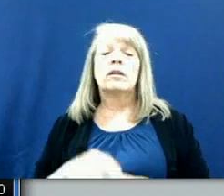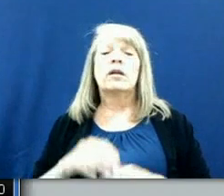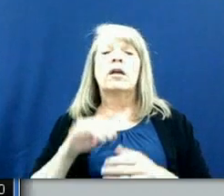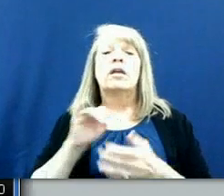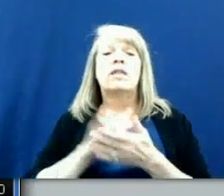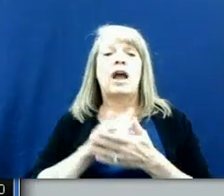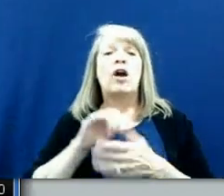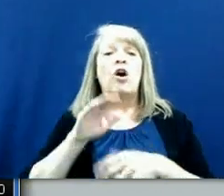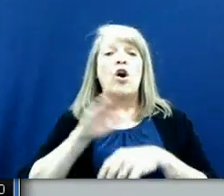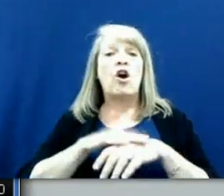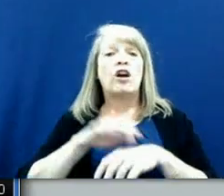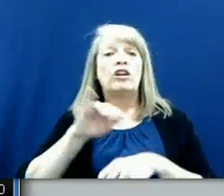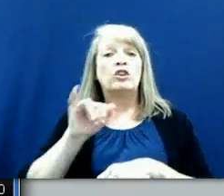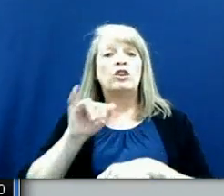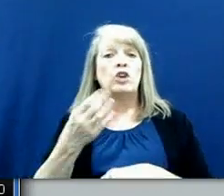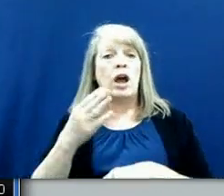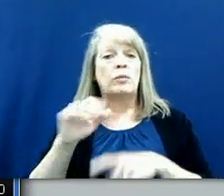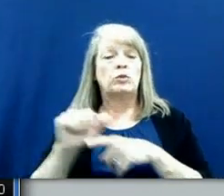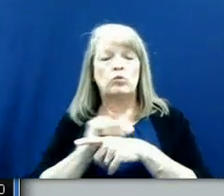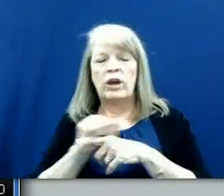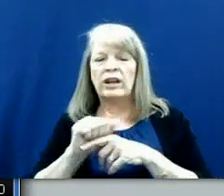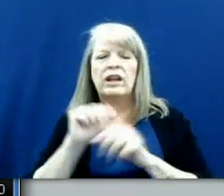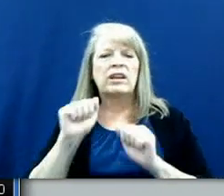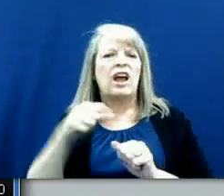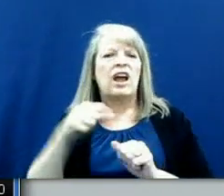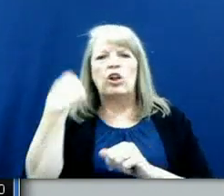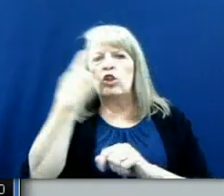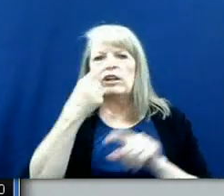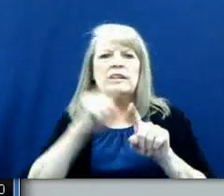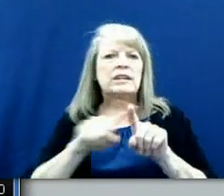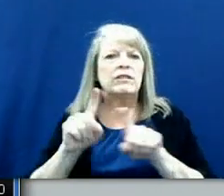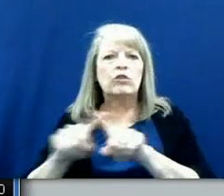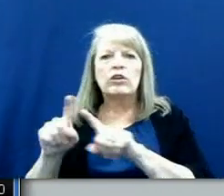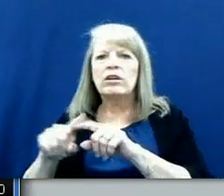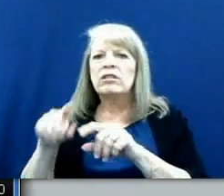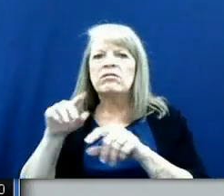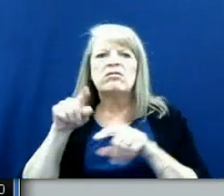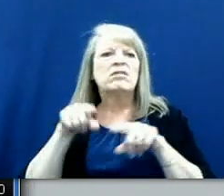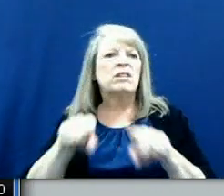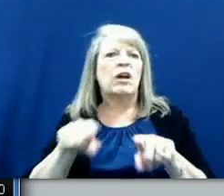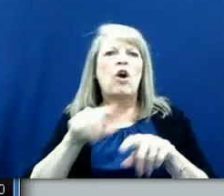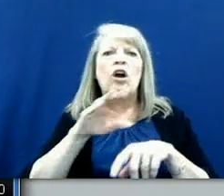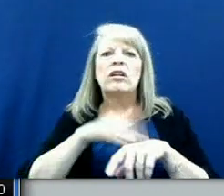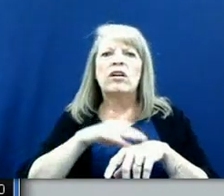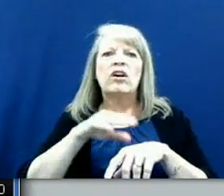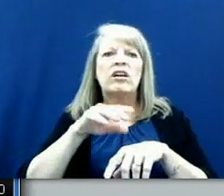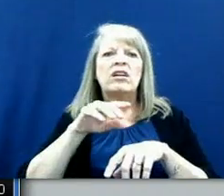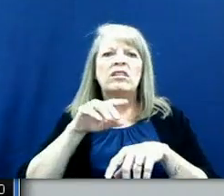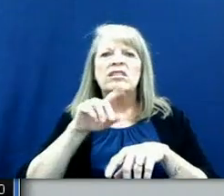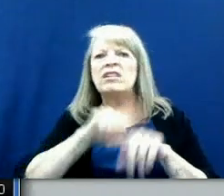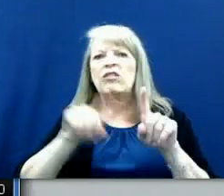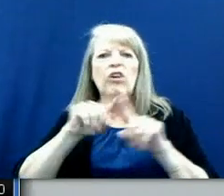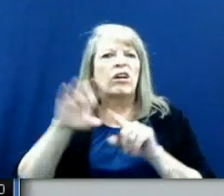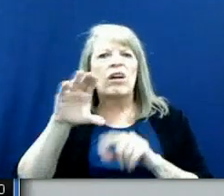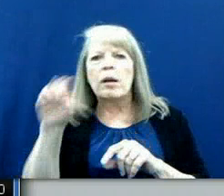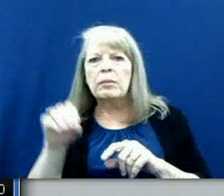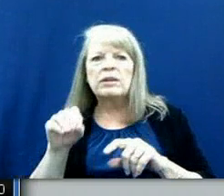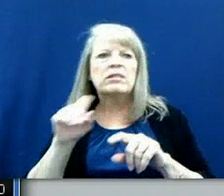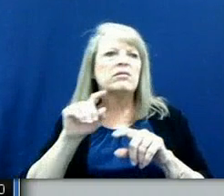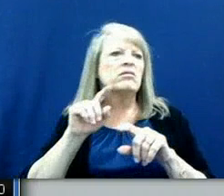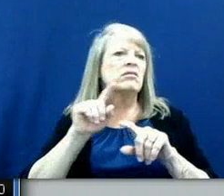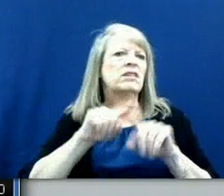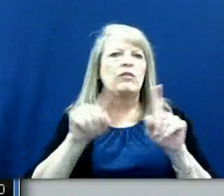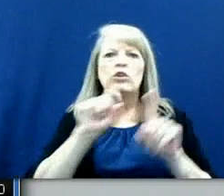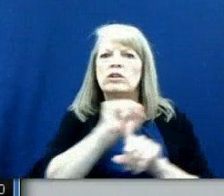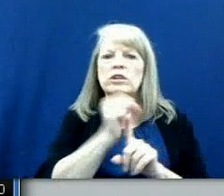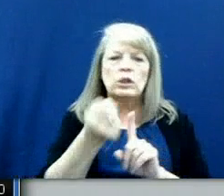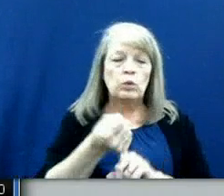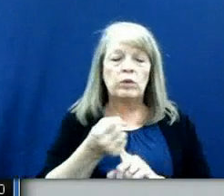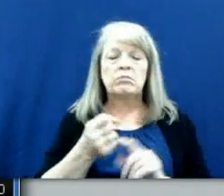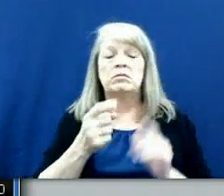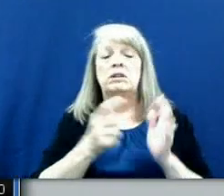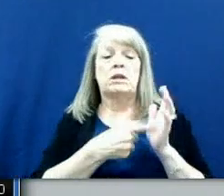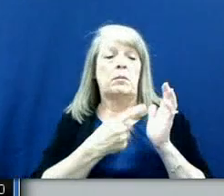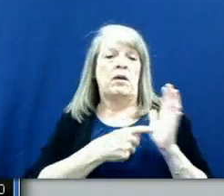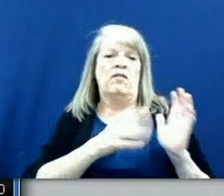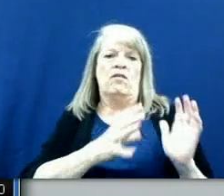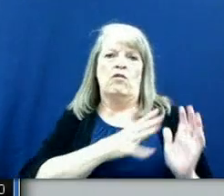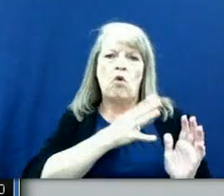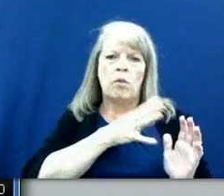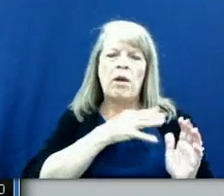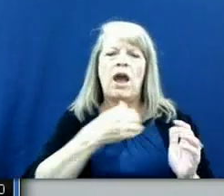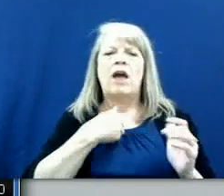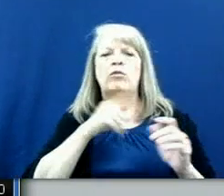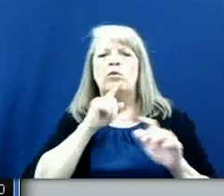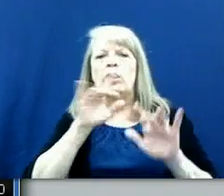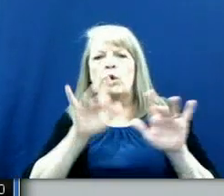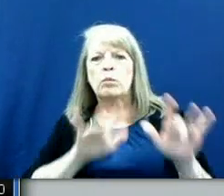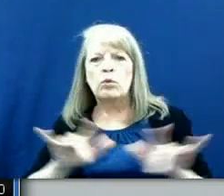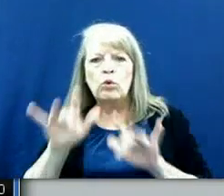On-the-job training can take several forms at different companies or situations. It may be formal training with computer modules,